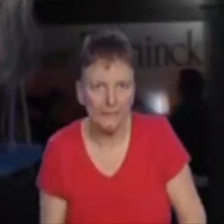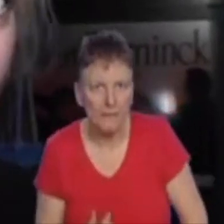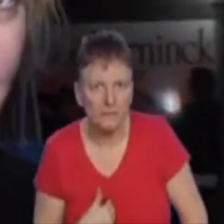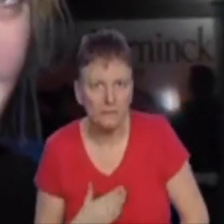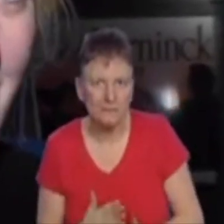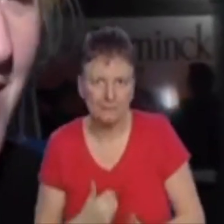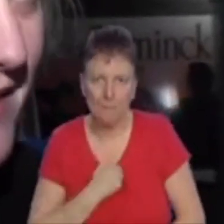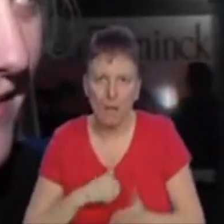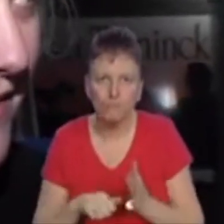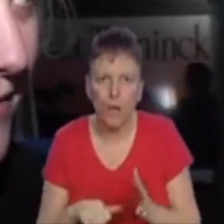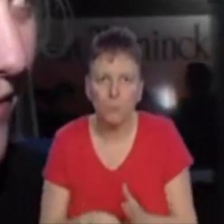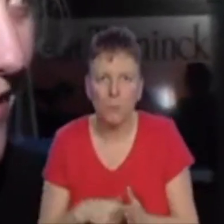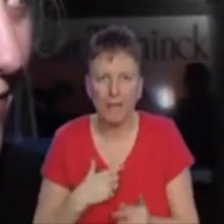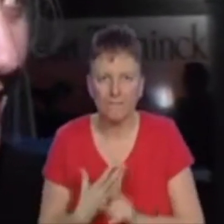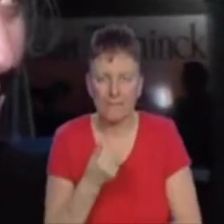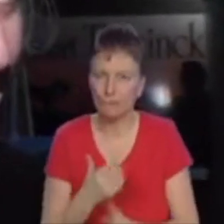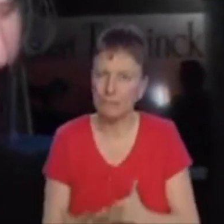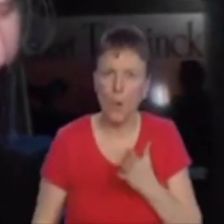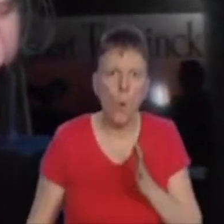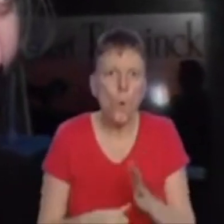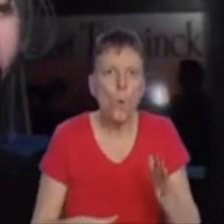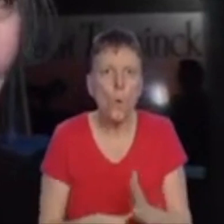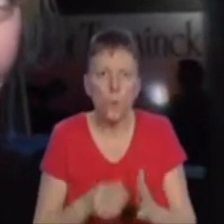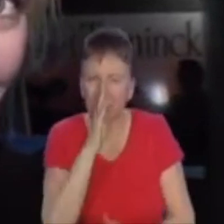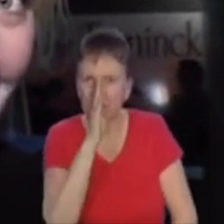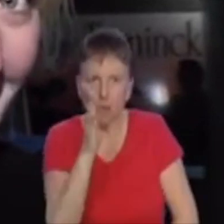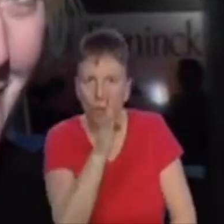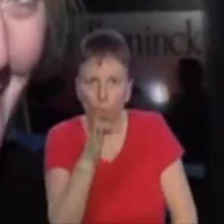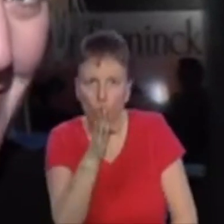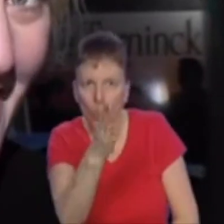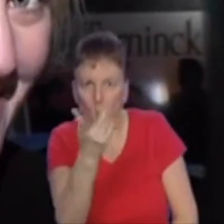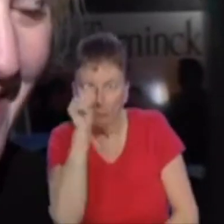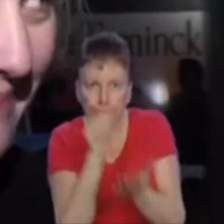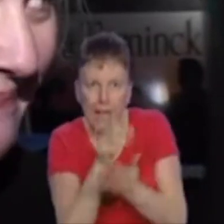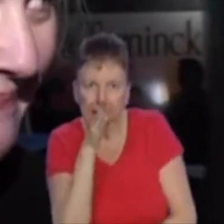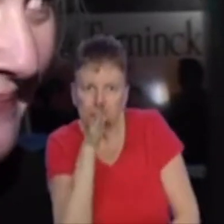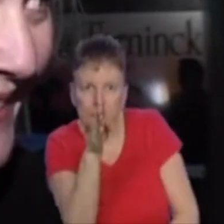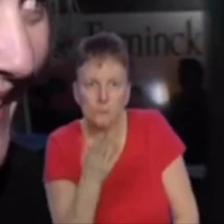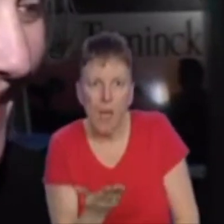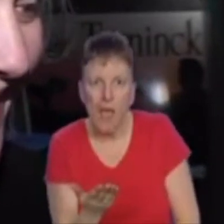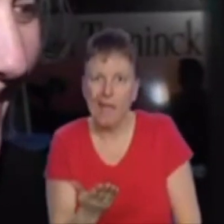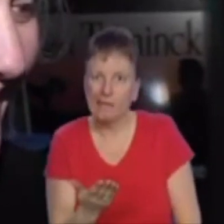my problem is that I'm finding it really difficult to direct the bullets in the right place.